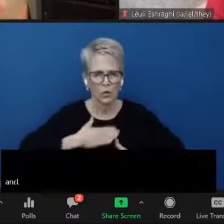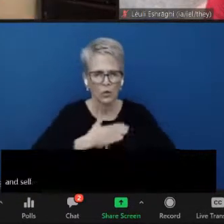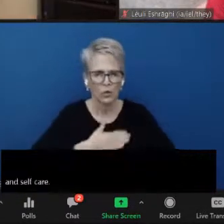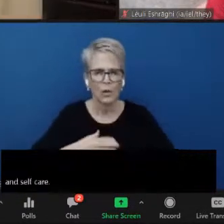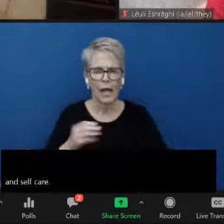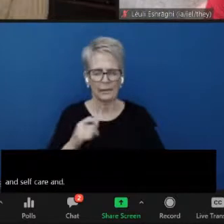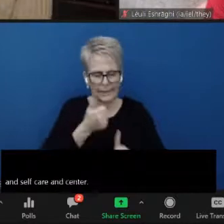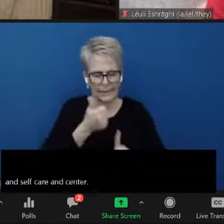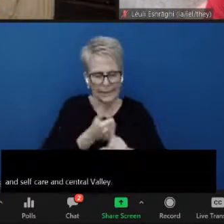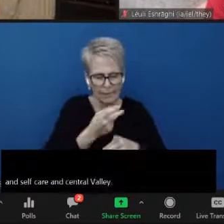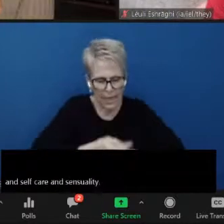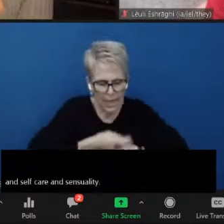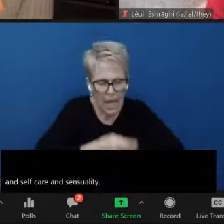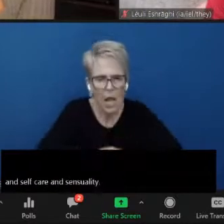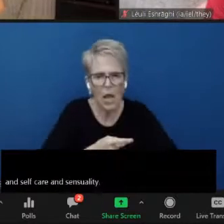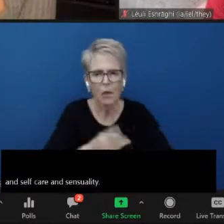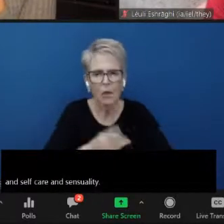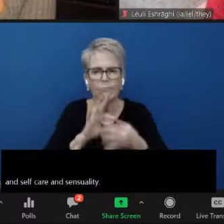self-care and sensuality.